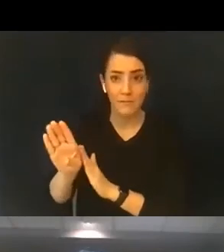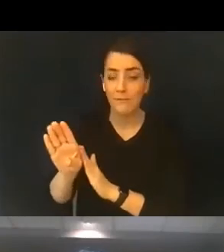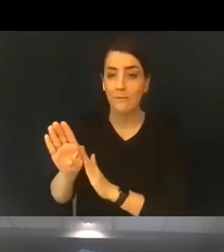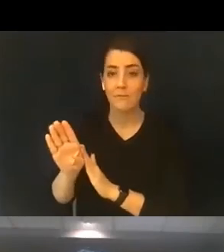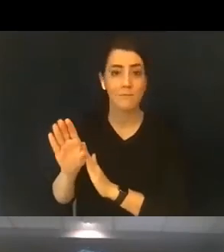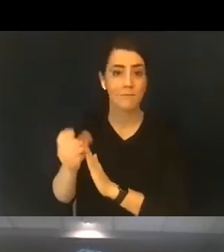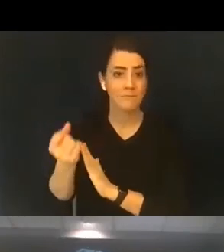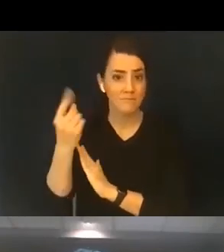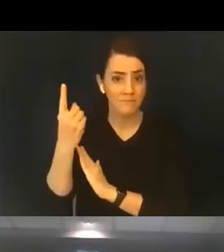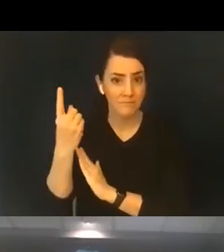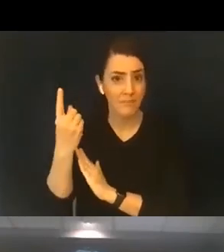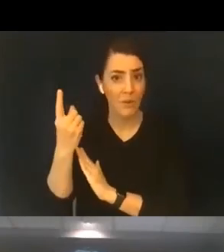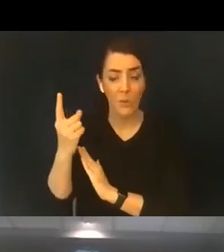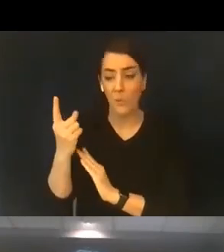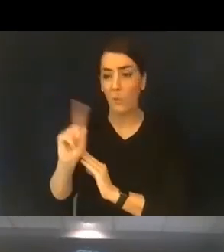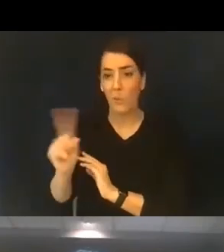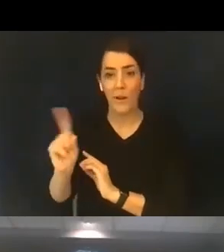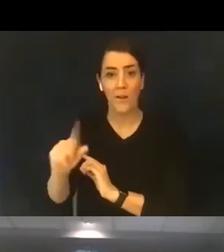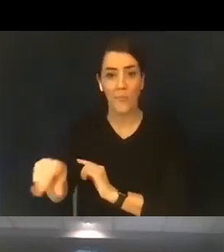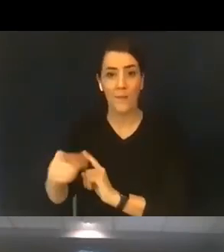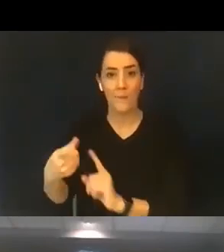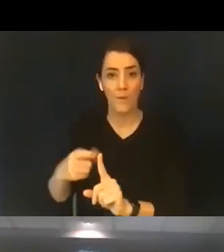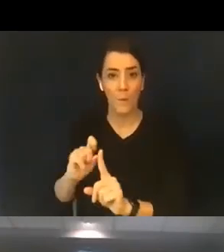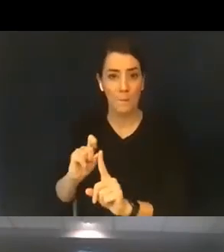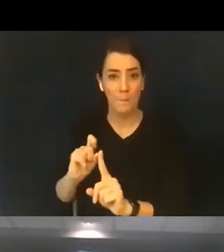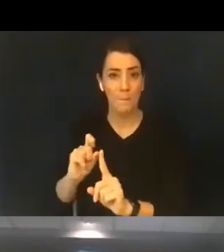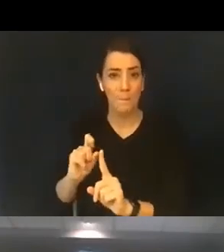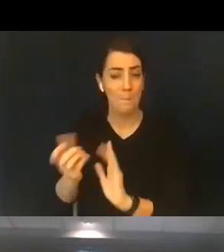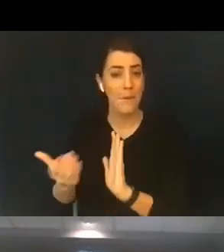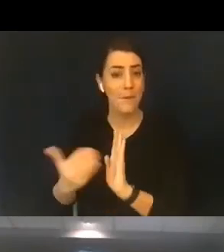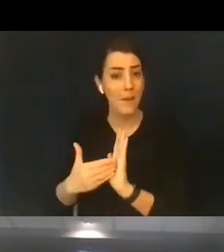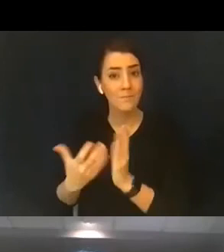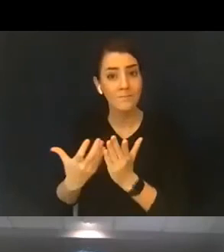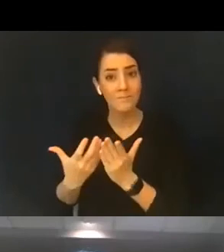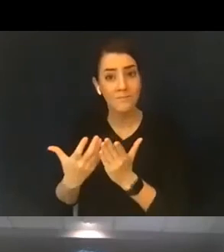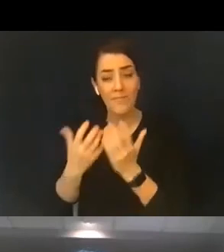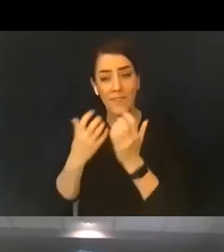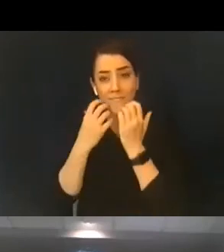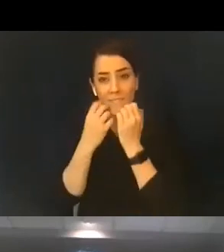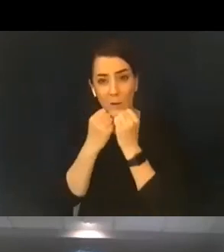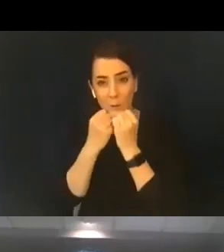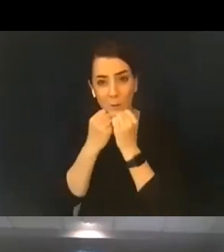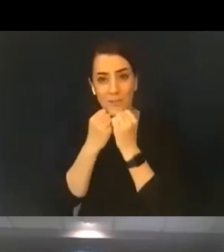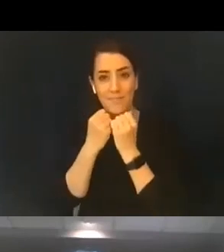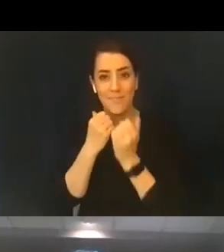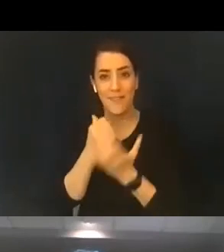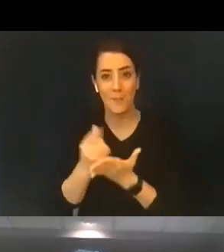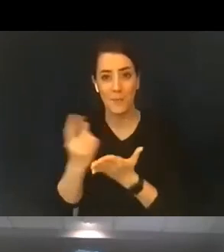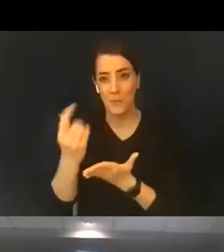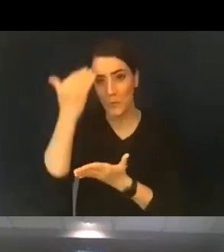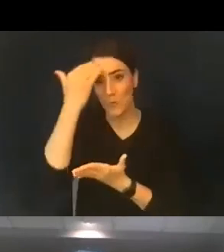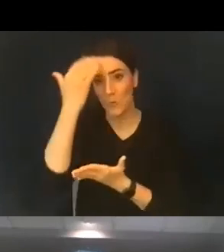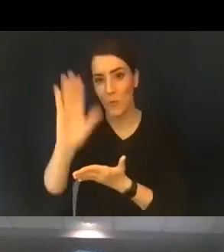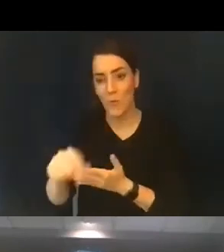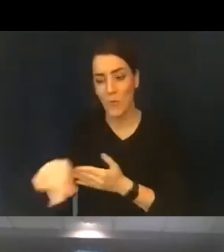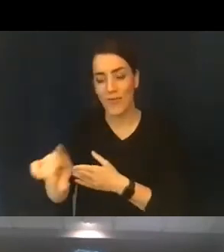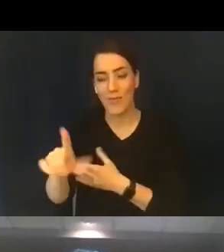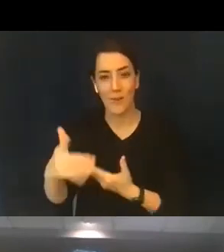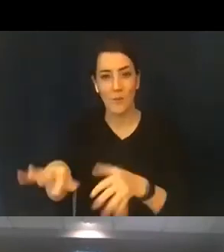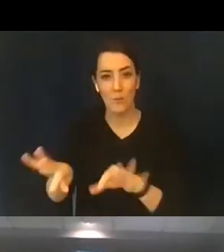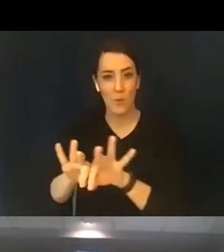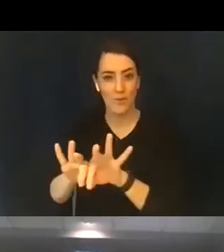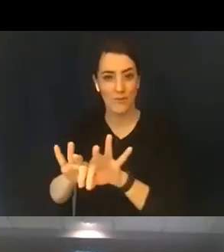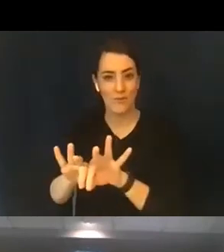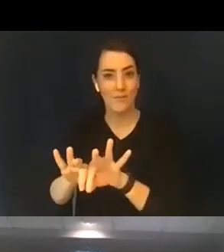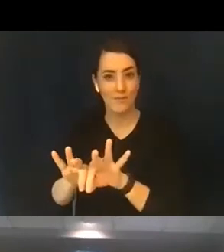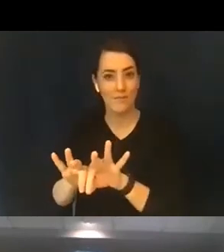again, going back to importance, making people, when people know where they came from and where they're at and what they can achieve,